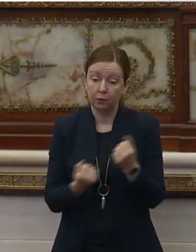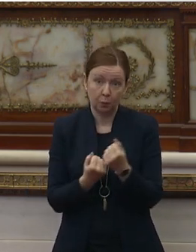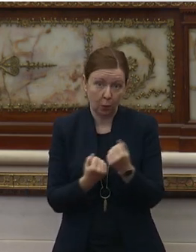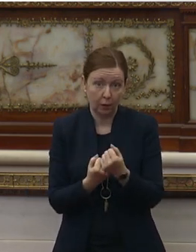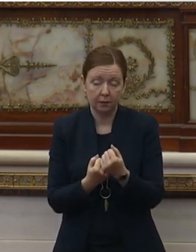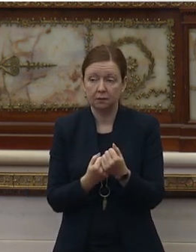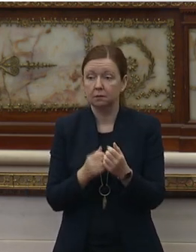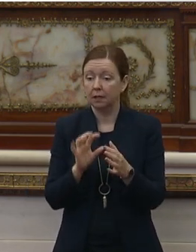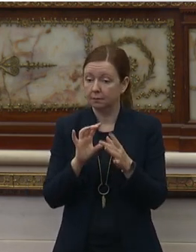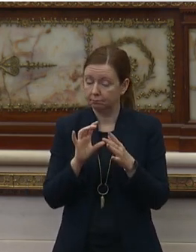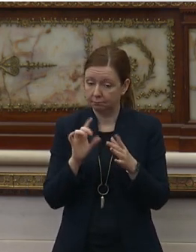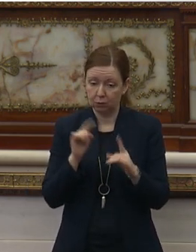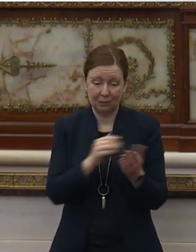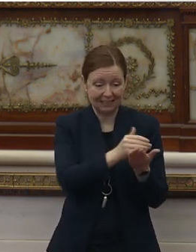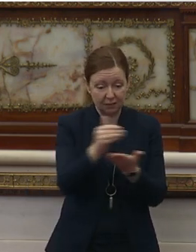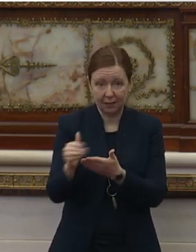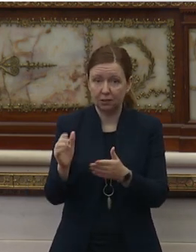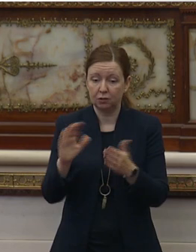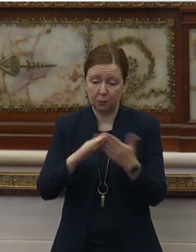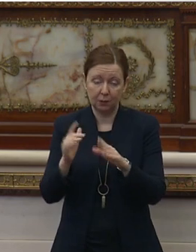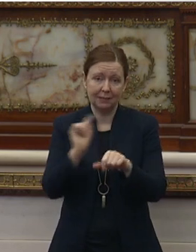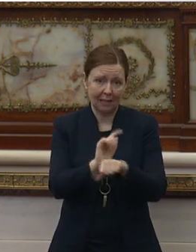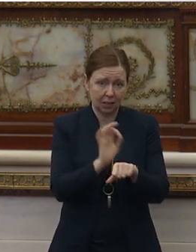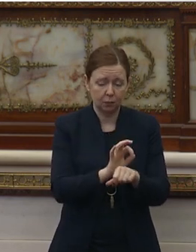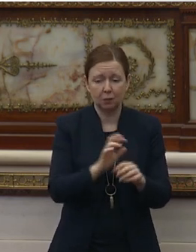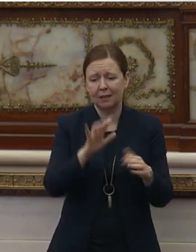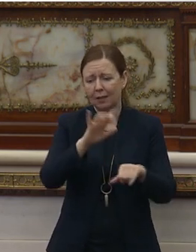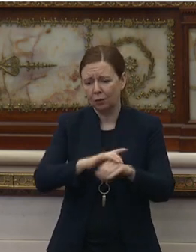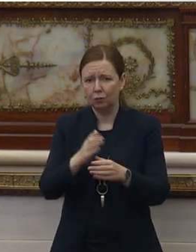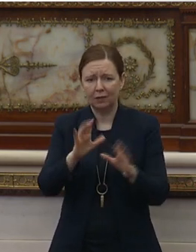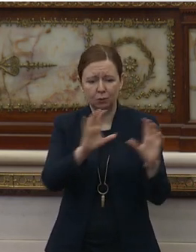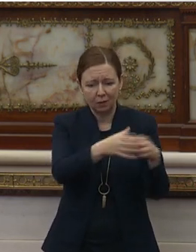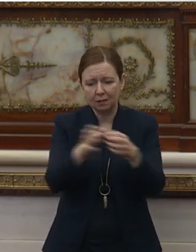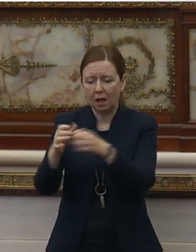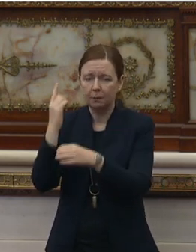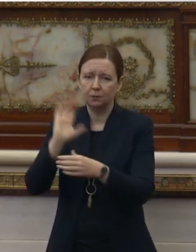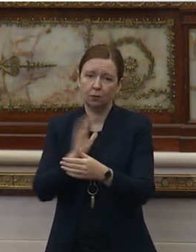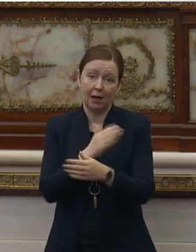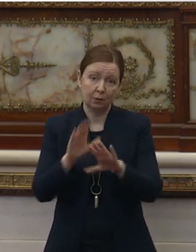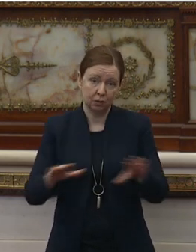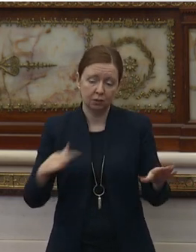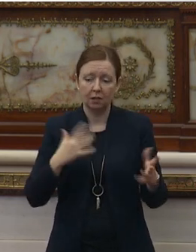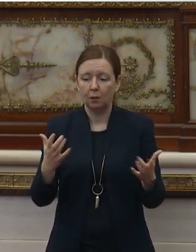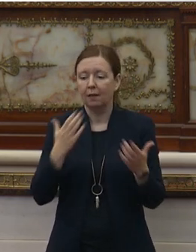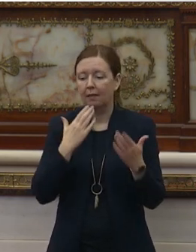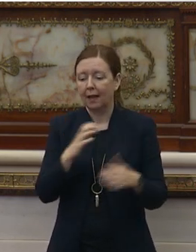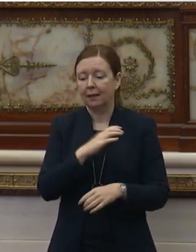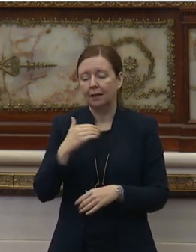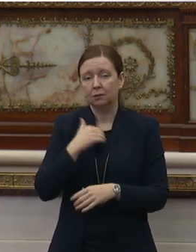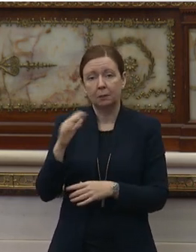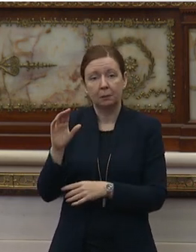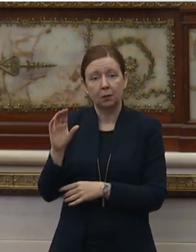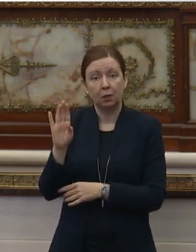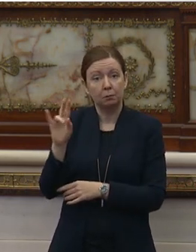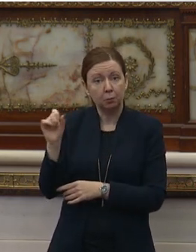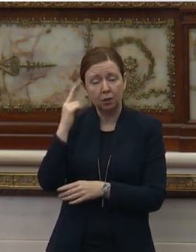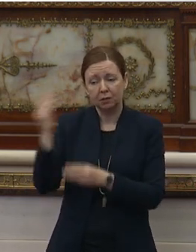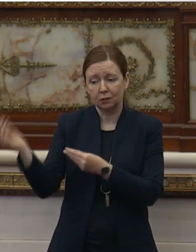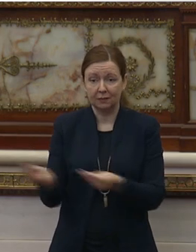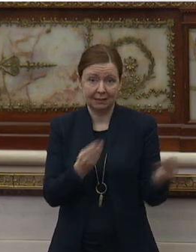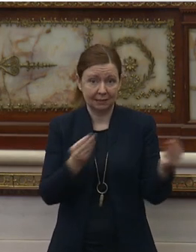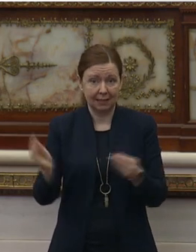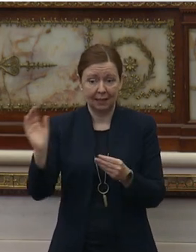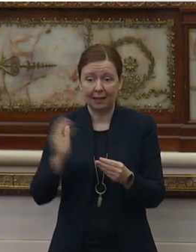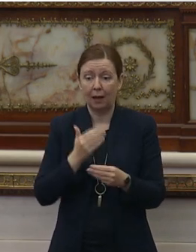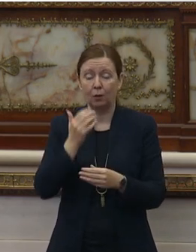as it relates to the Disadvantaged Communities Task Force and the resource hubs for our children. I want to thank Councilmember Kendra Brooks for facilitating our